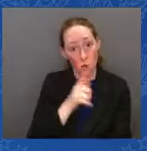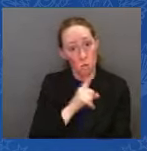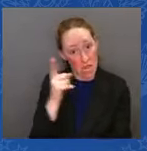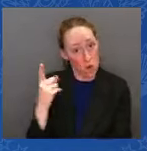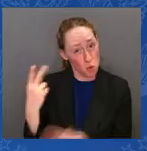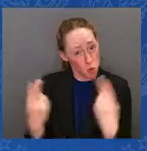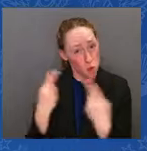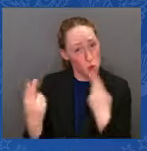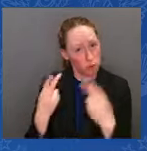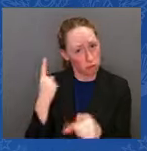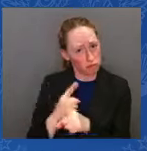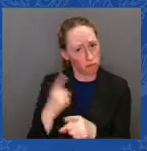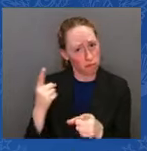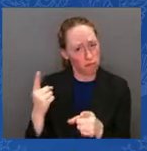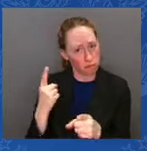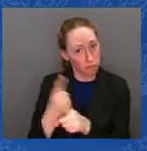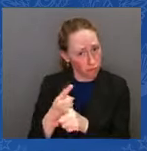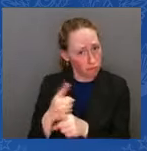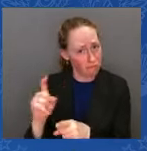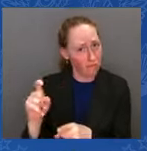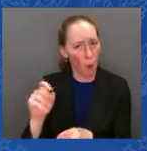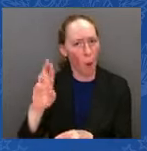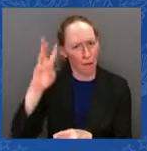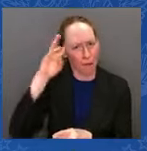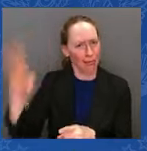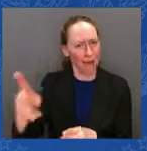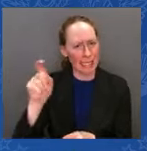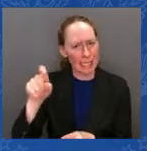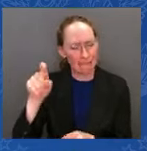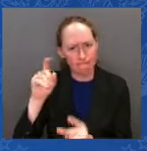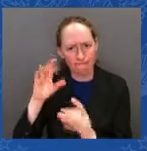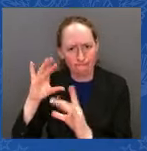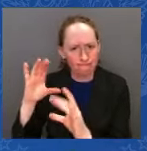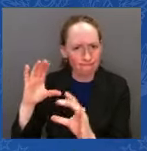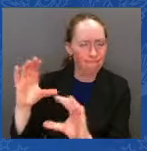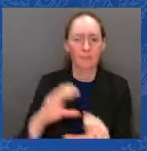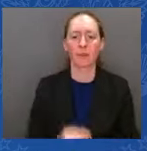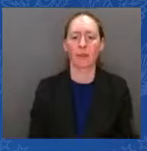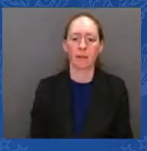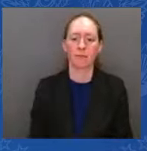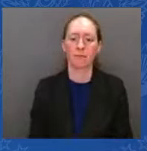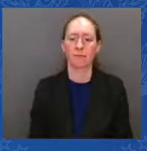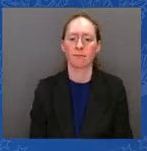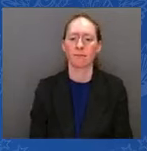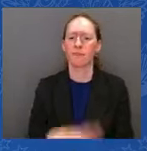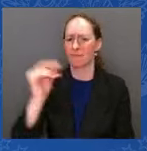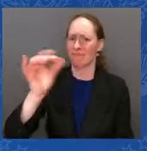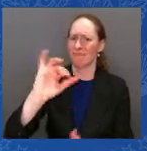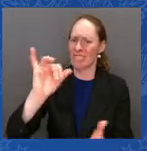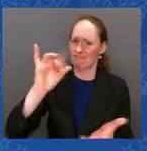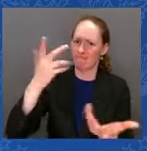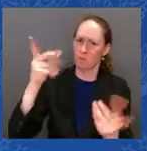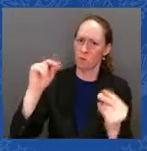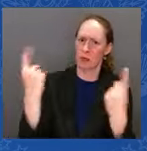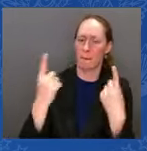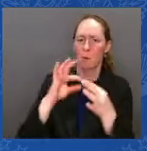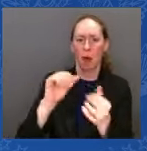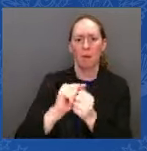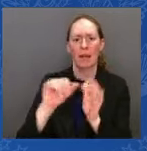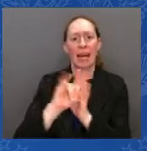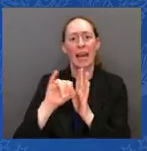for an unprecedented effort to combat identity fraud by tripling anti-fraud strike forces to prosecute pandemic fraudsters